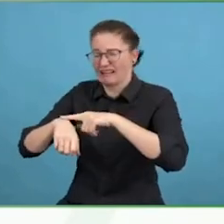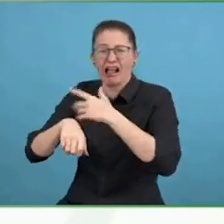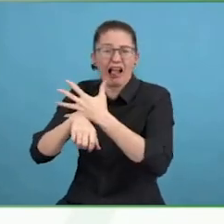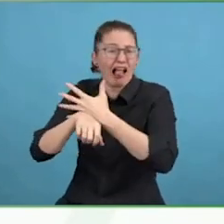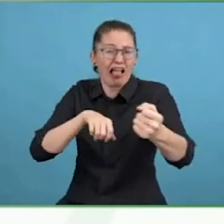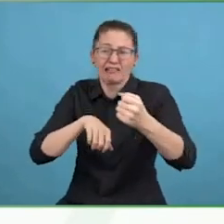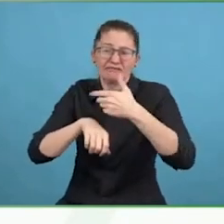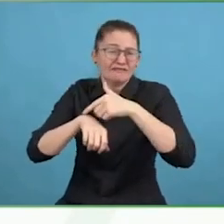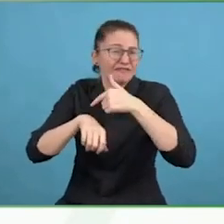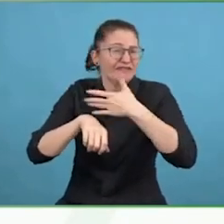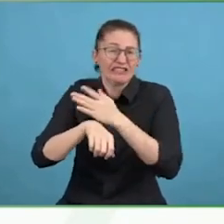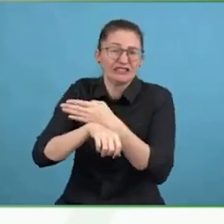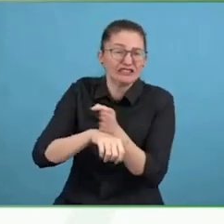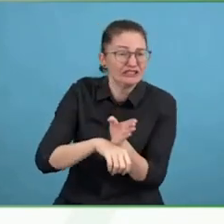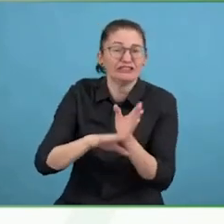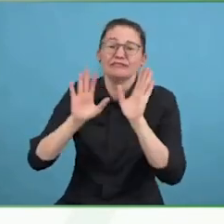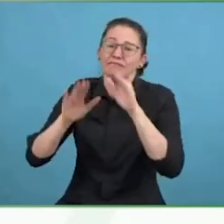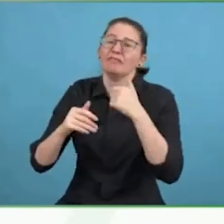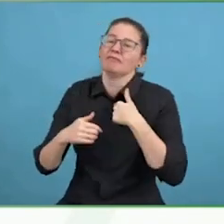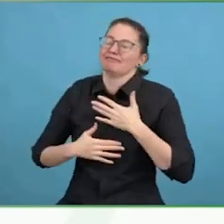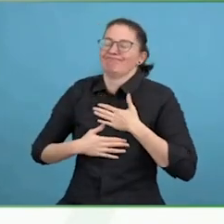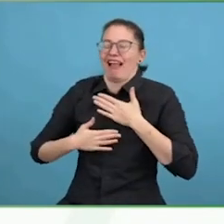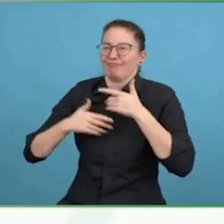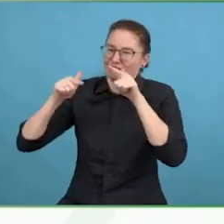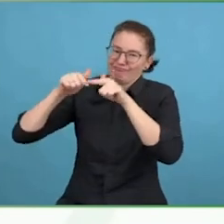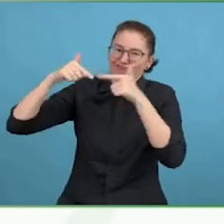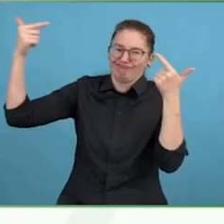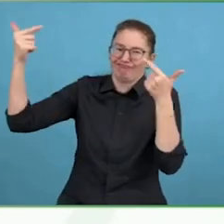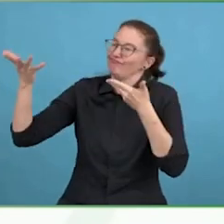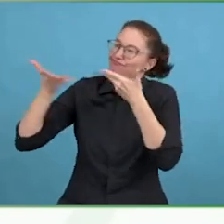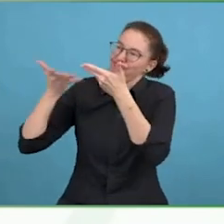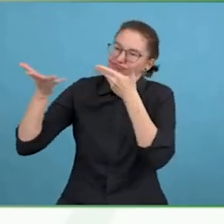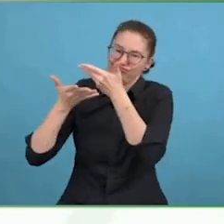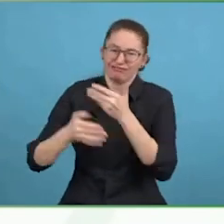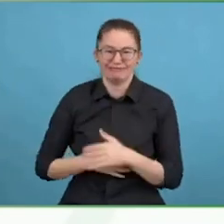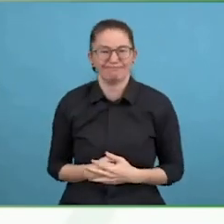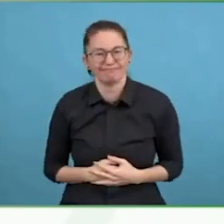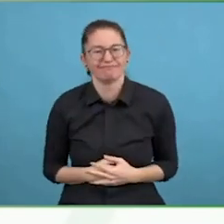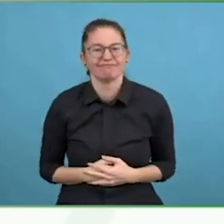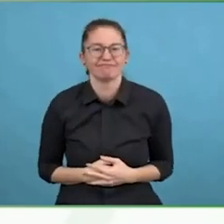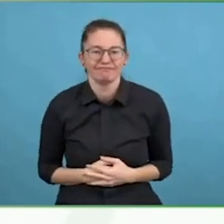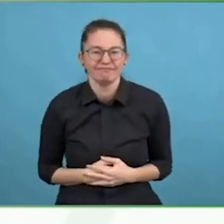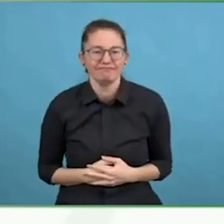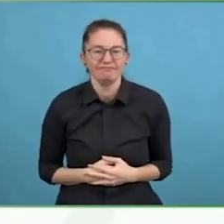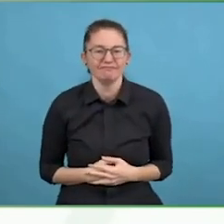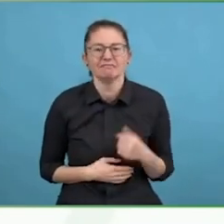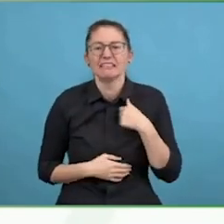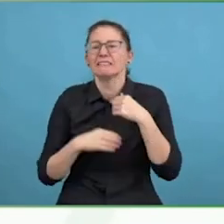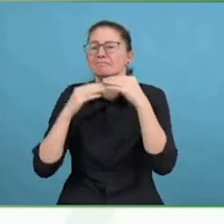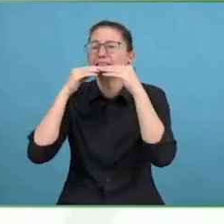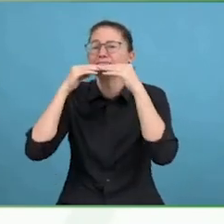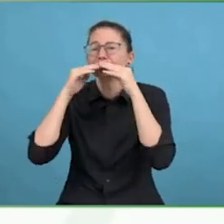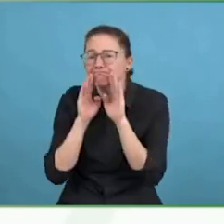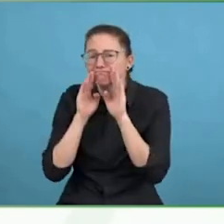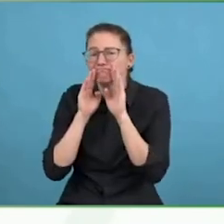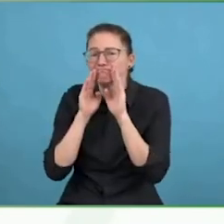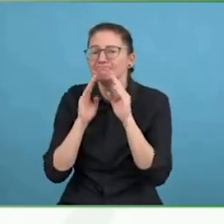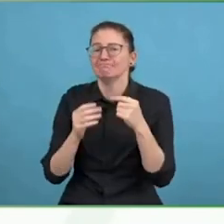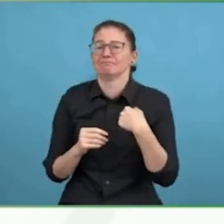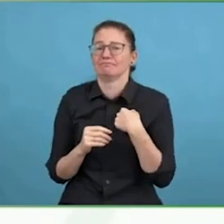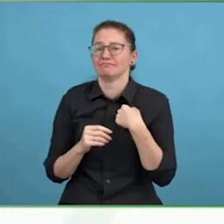father's favorite place. And if I've got the language right, what I should say to both of you is